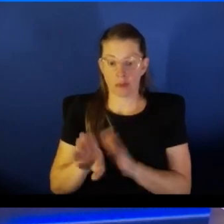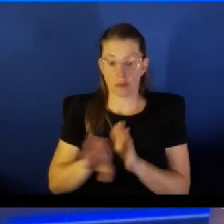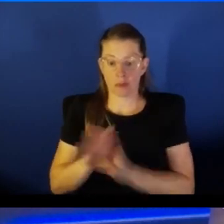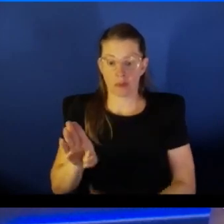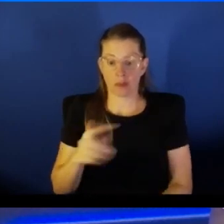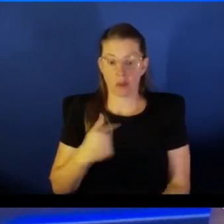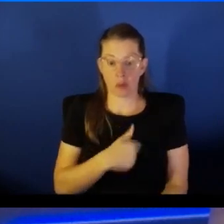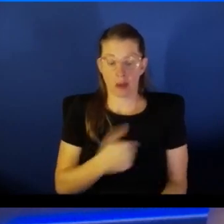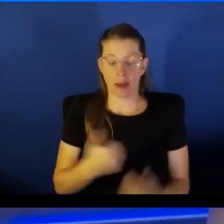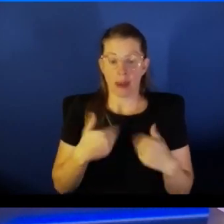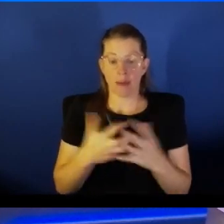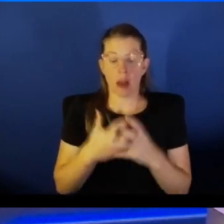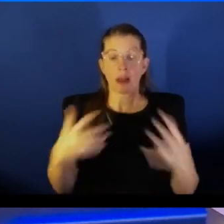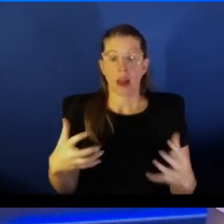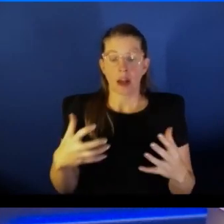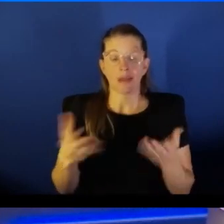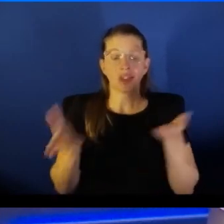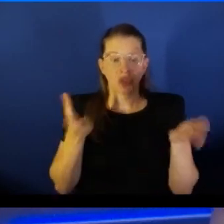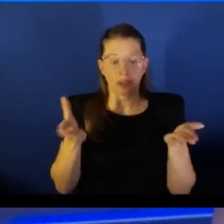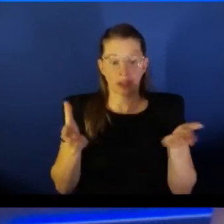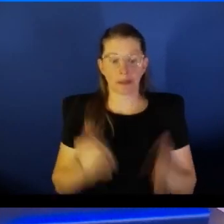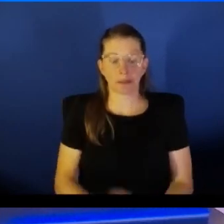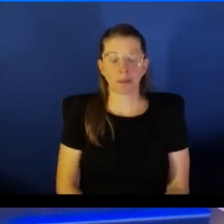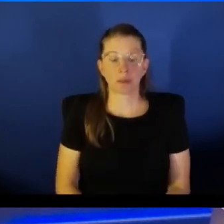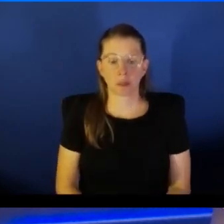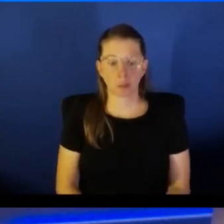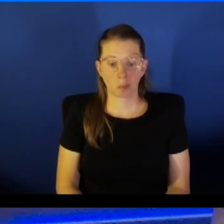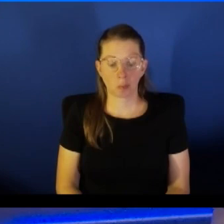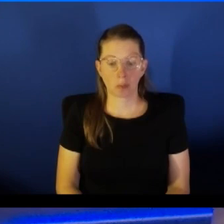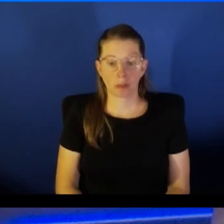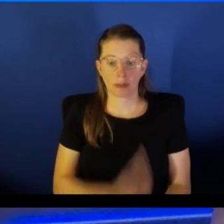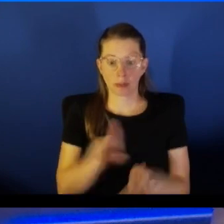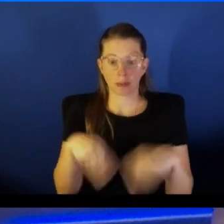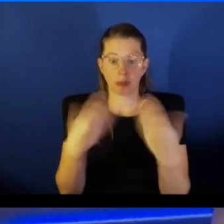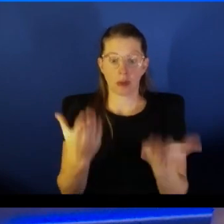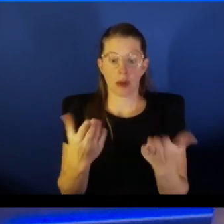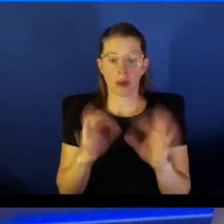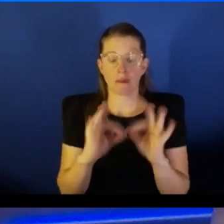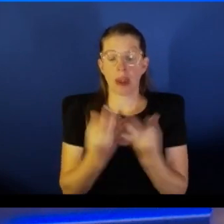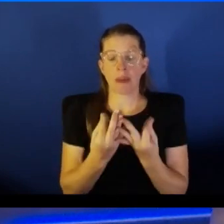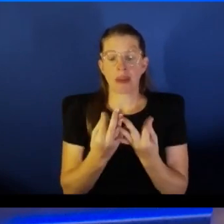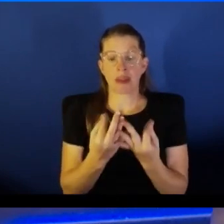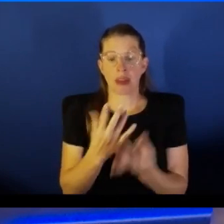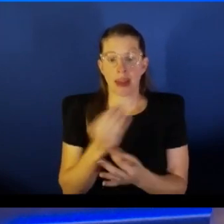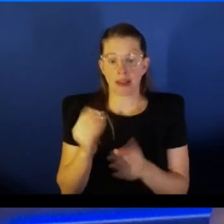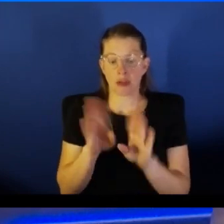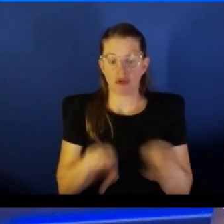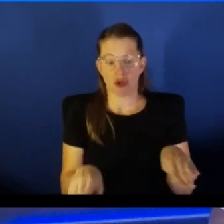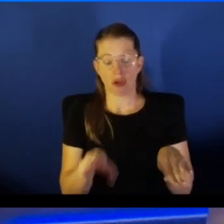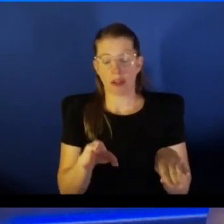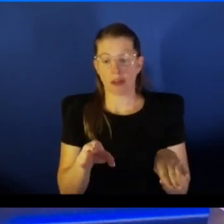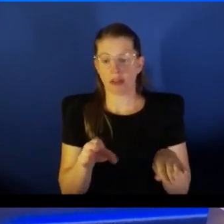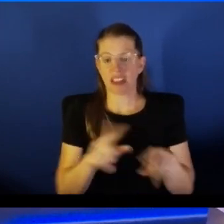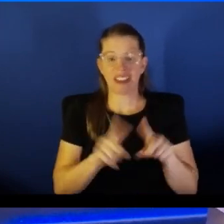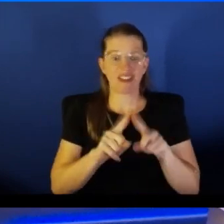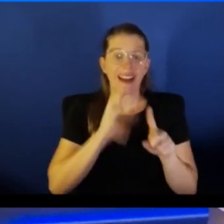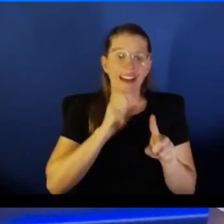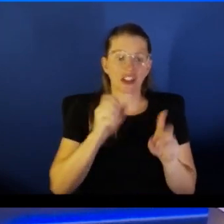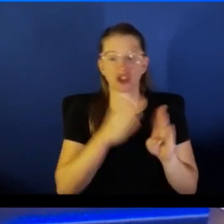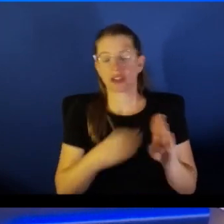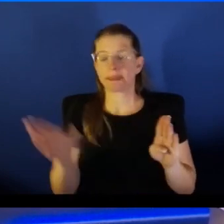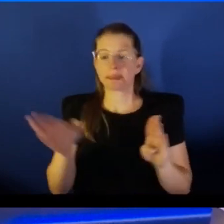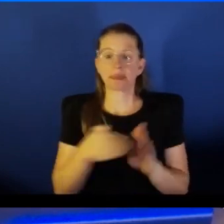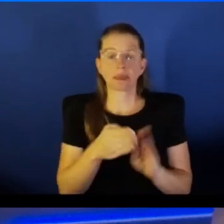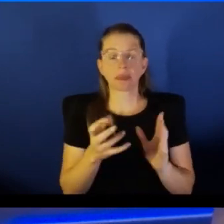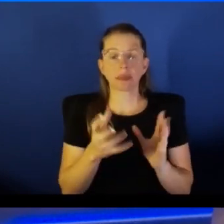of services that are offered to families and of children across different ages. And a lot of